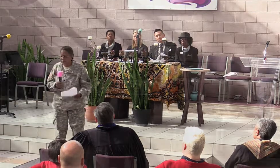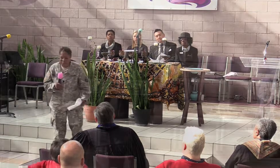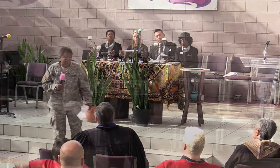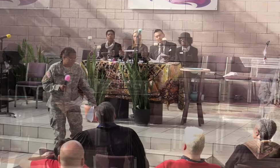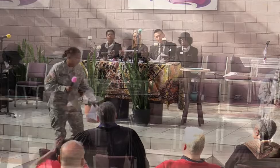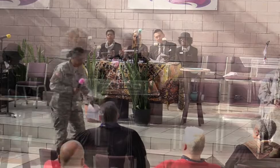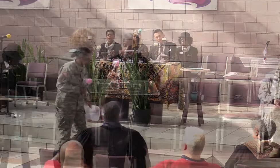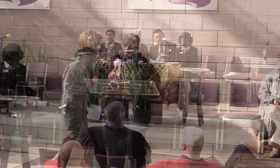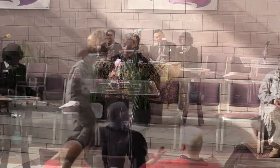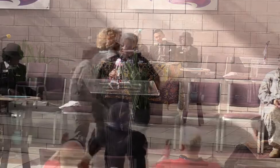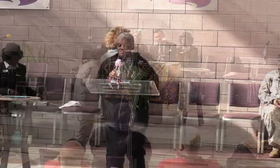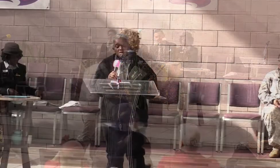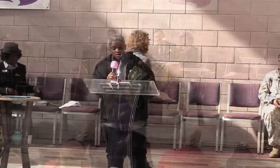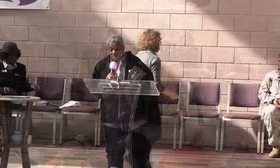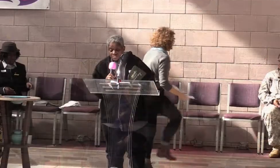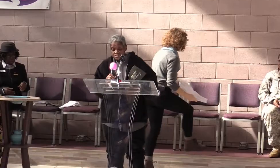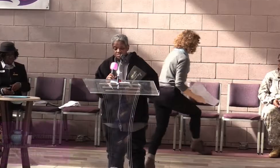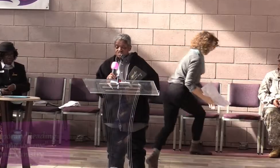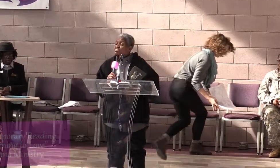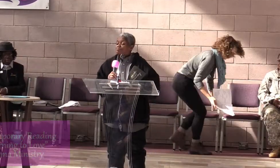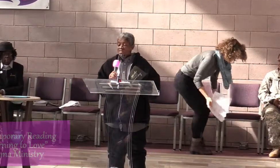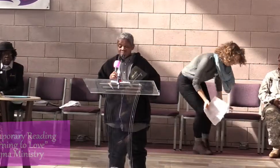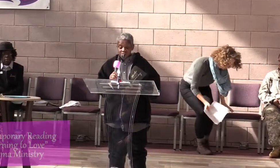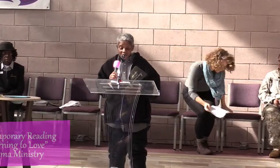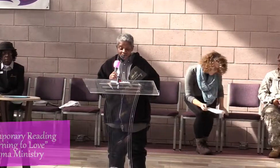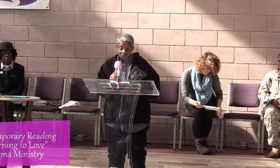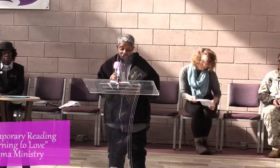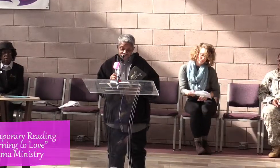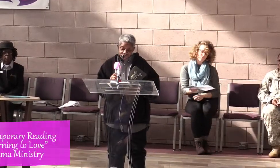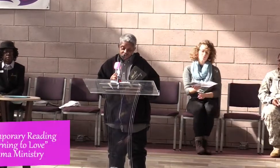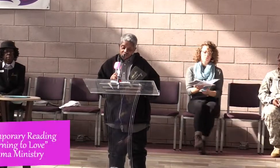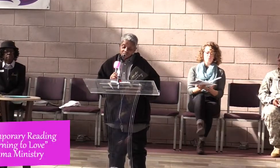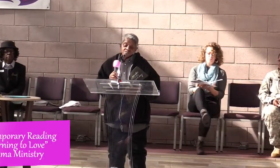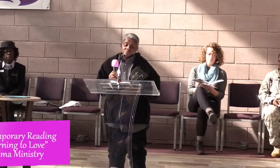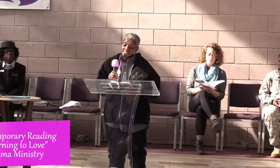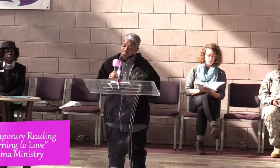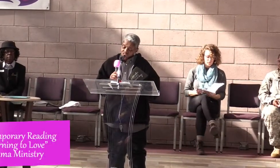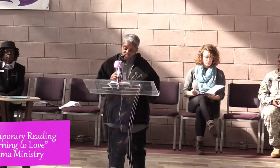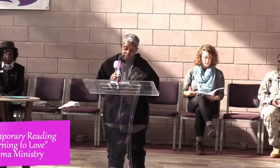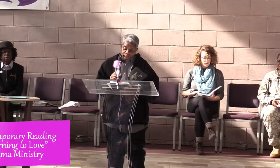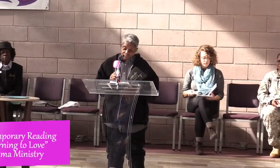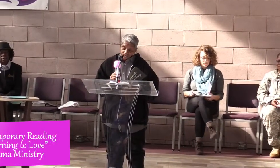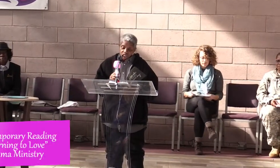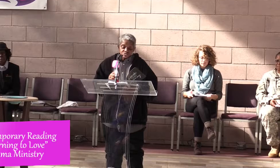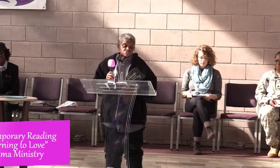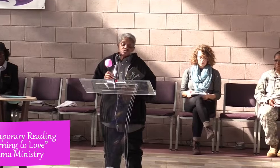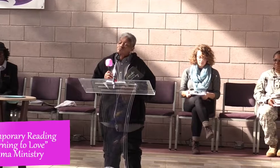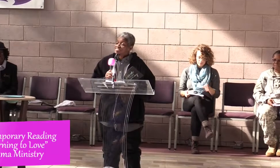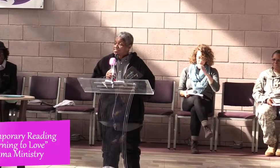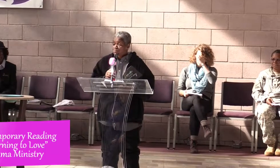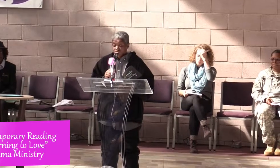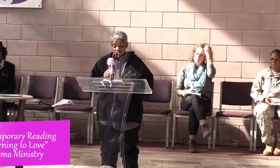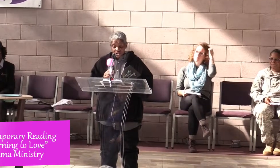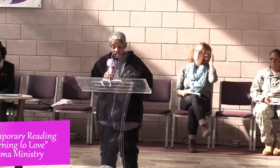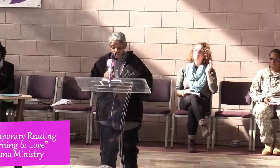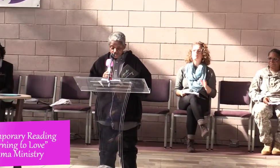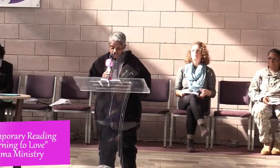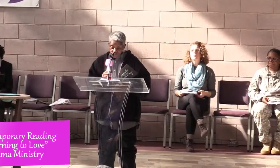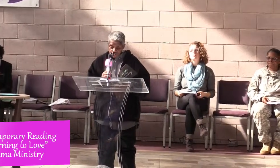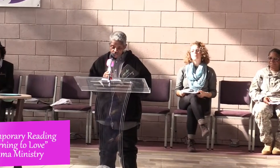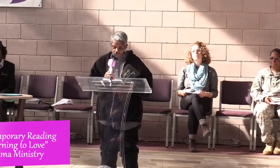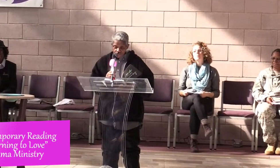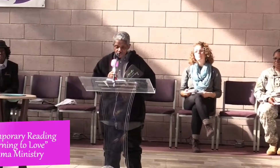love. It's hard to keep love alive in a relationship that you don't see the person a